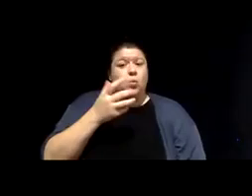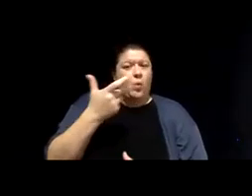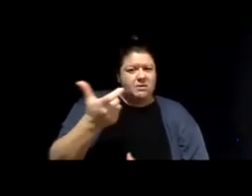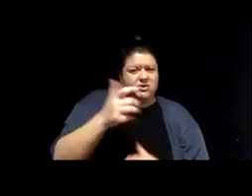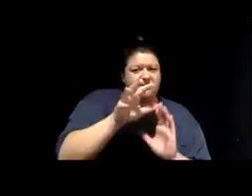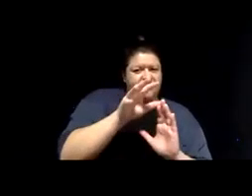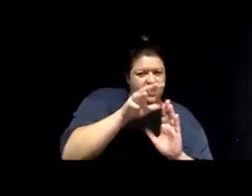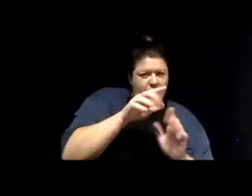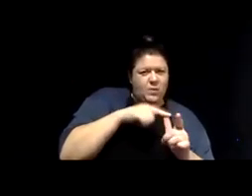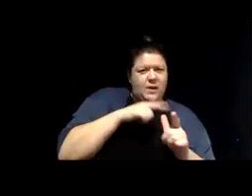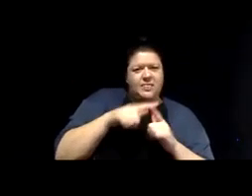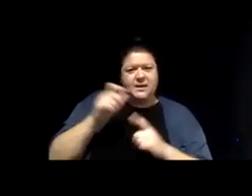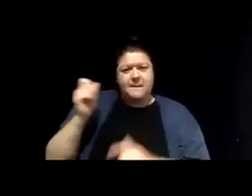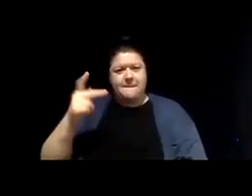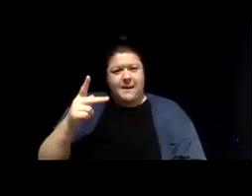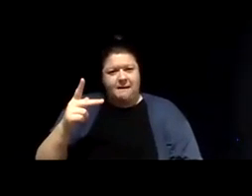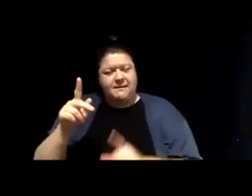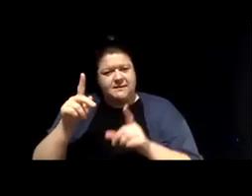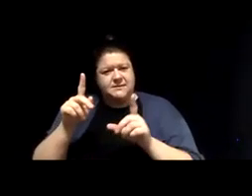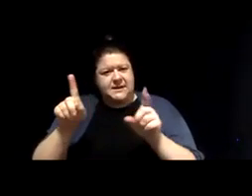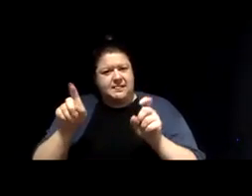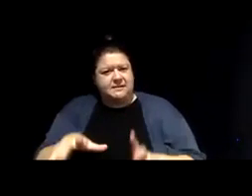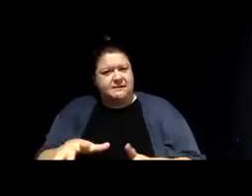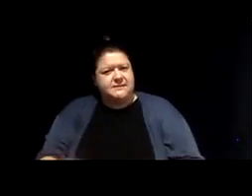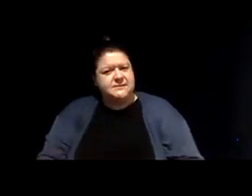the test, okay?